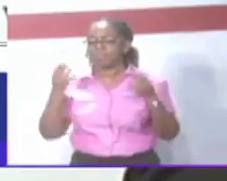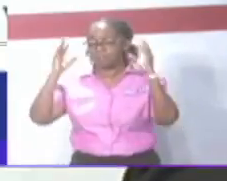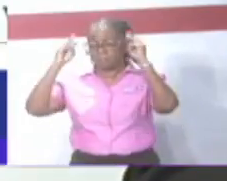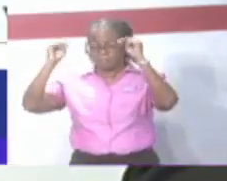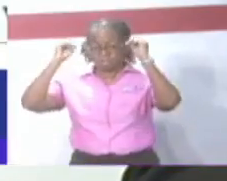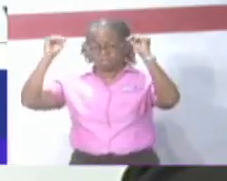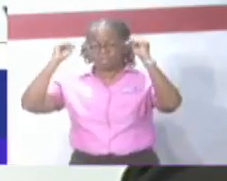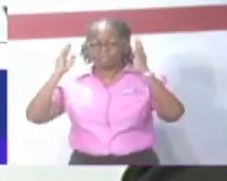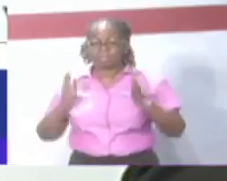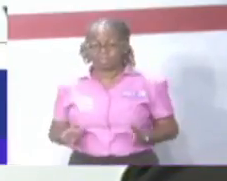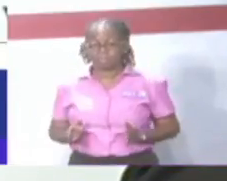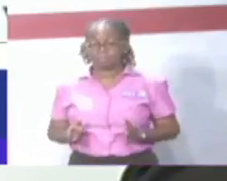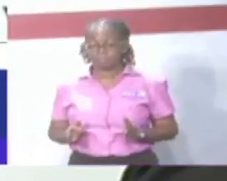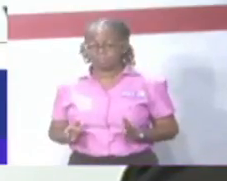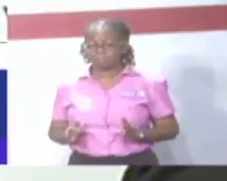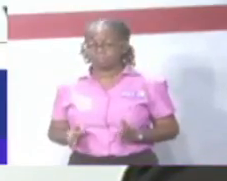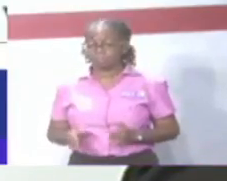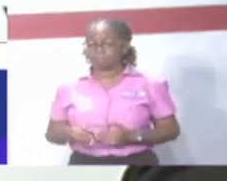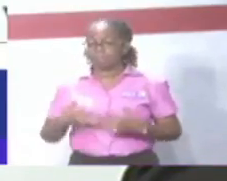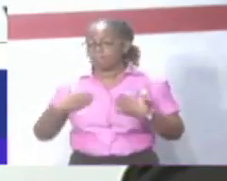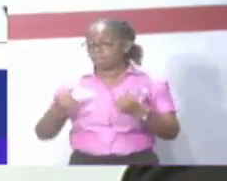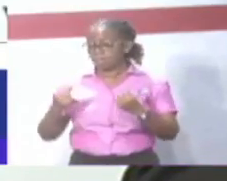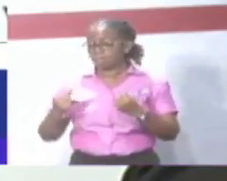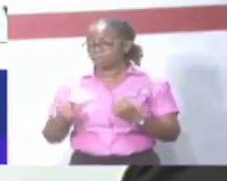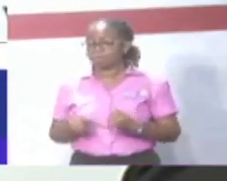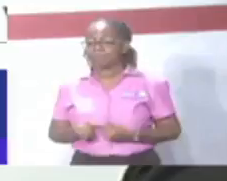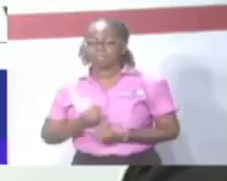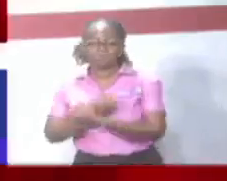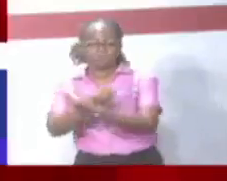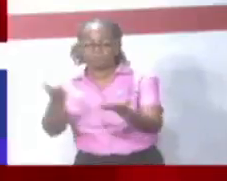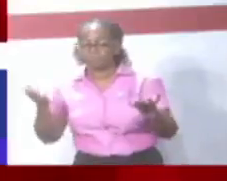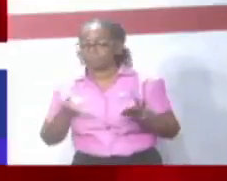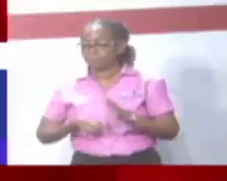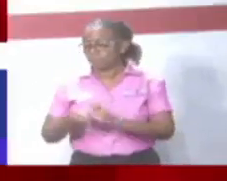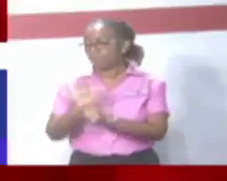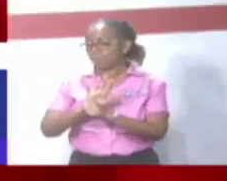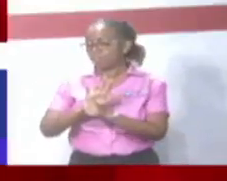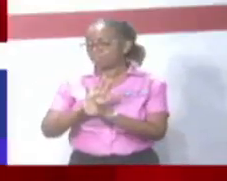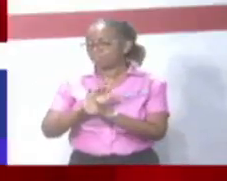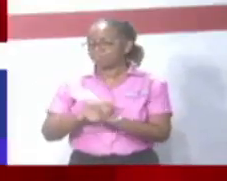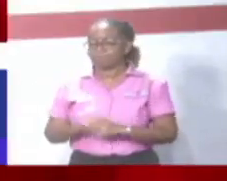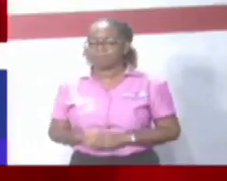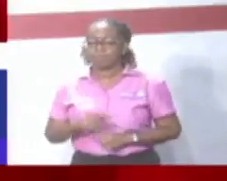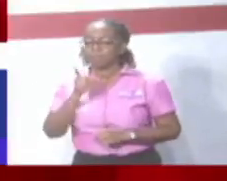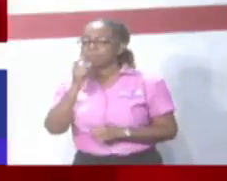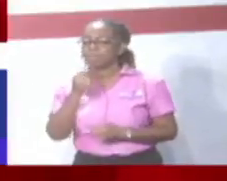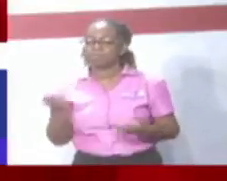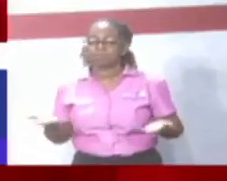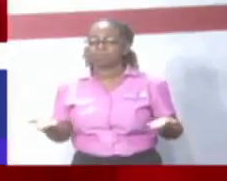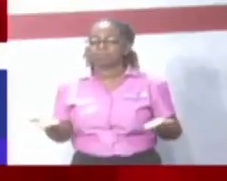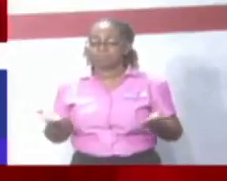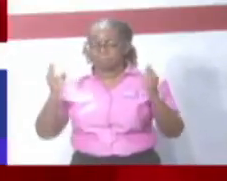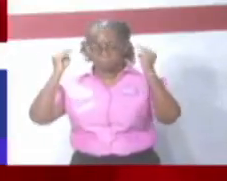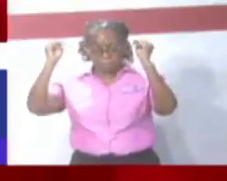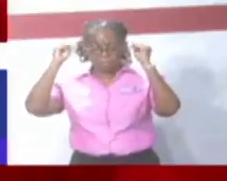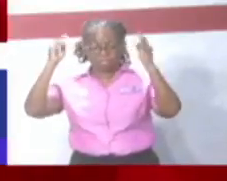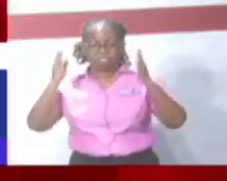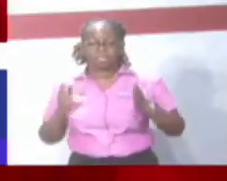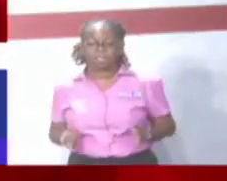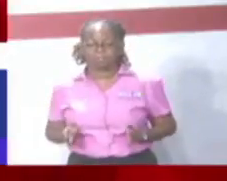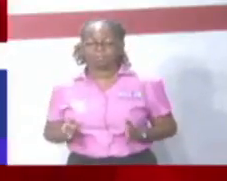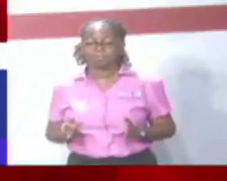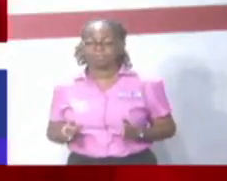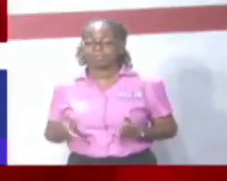COVID-19 response. Our presenters this morning are the Honorable Terence Dialsing, Minister of Health, Dr. Miriam